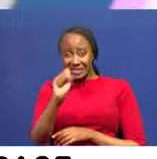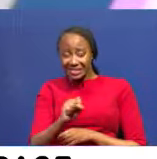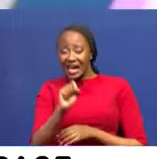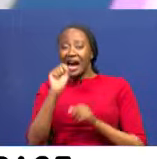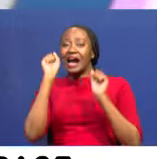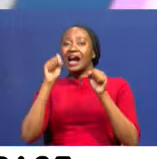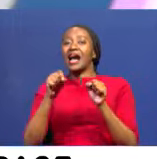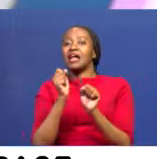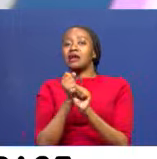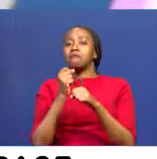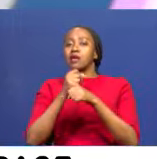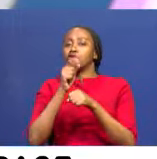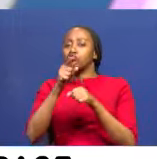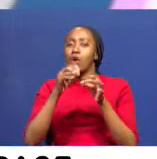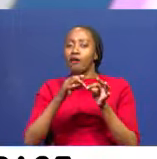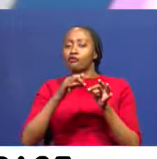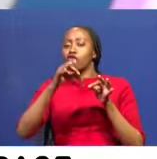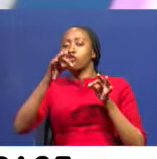effects.